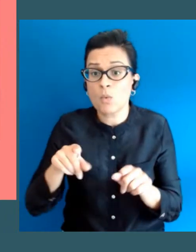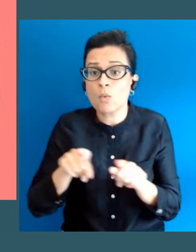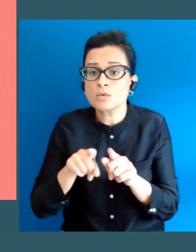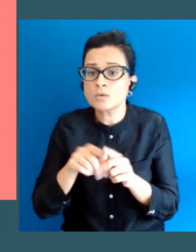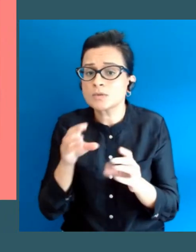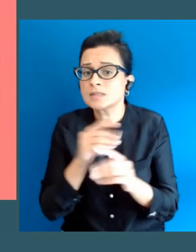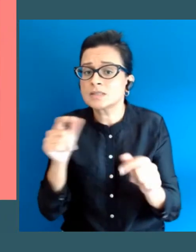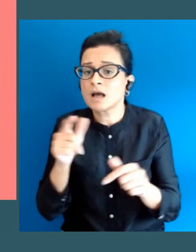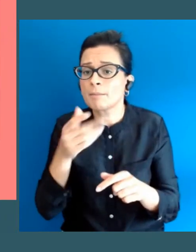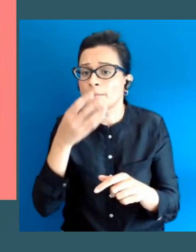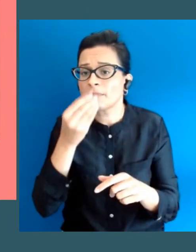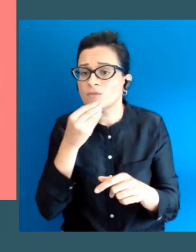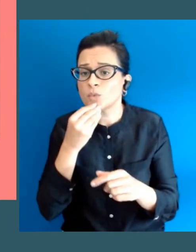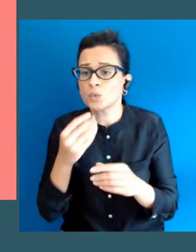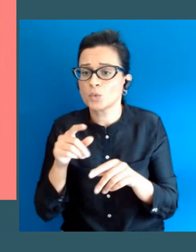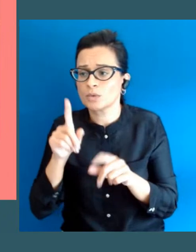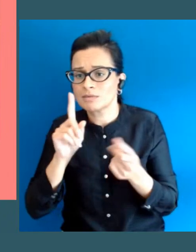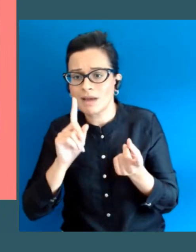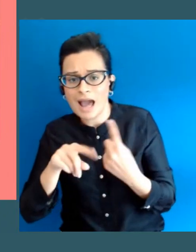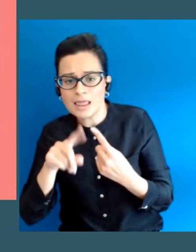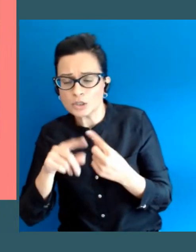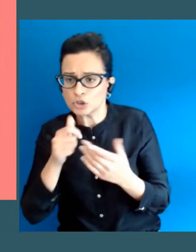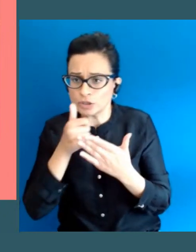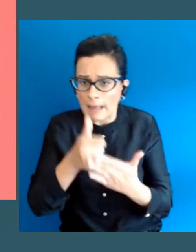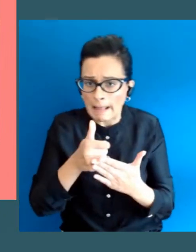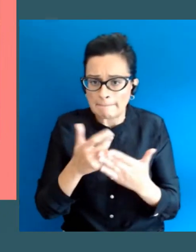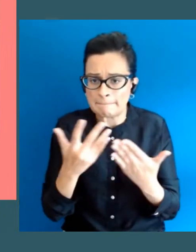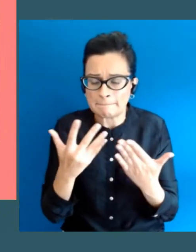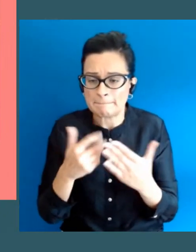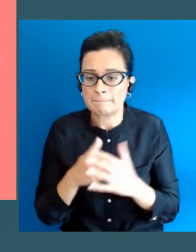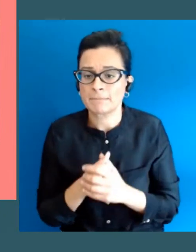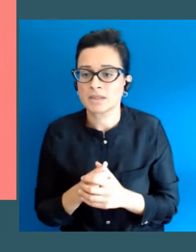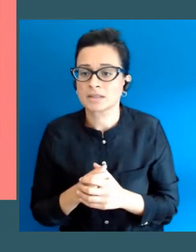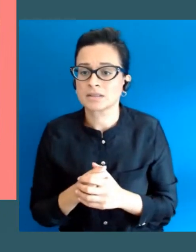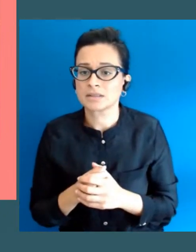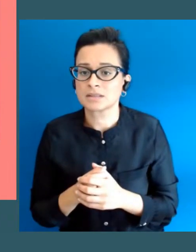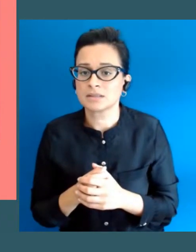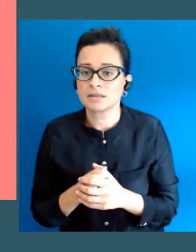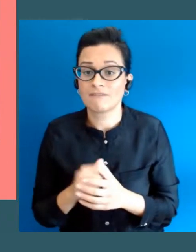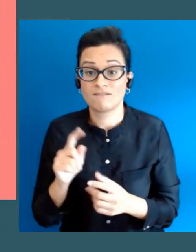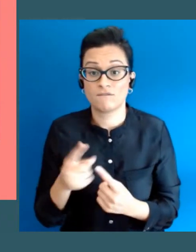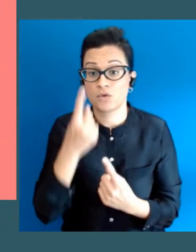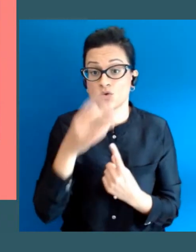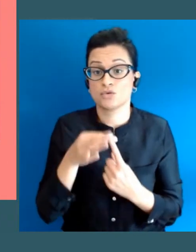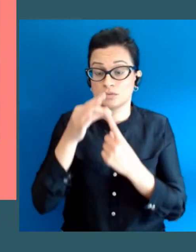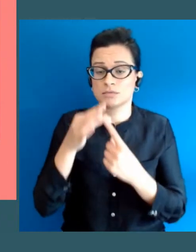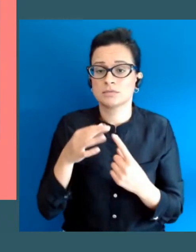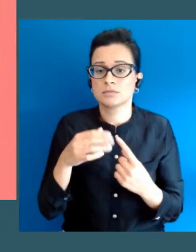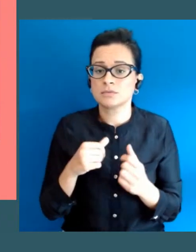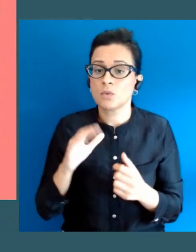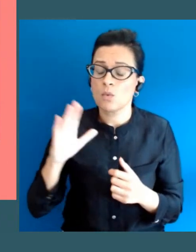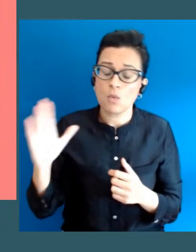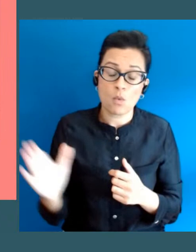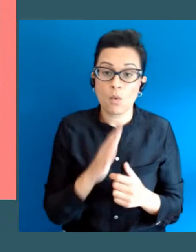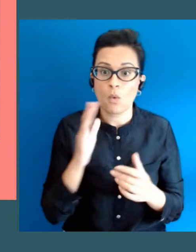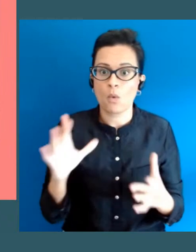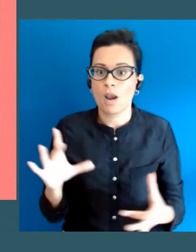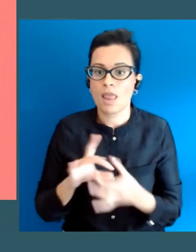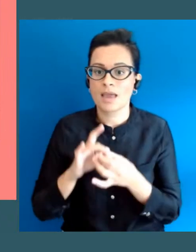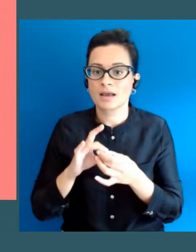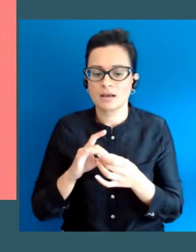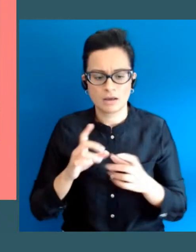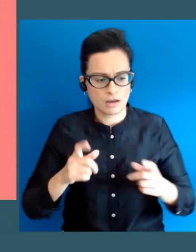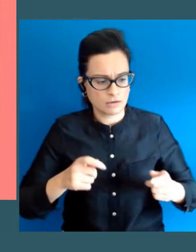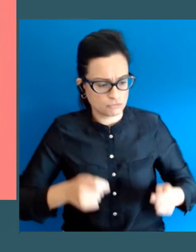allergy. So this first study I wanted to mention is it's all about raising confident kids with